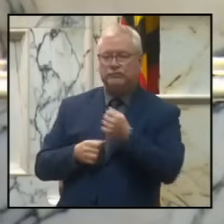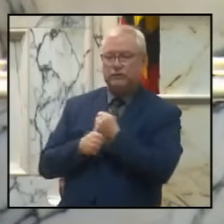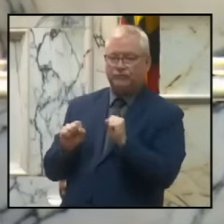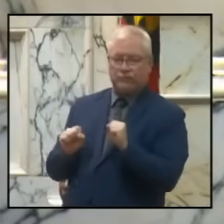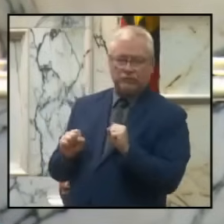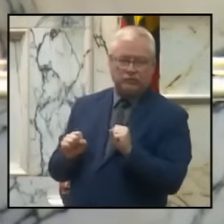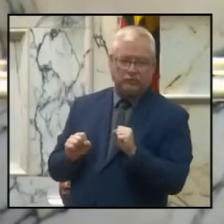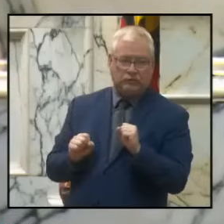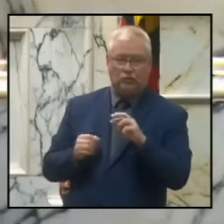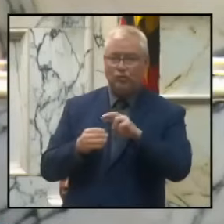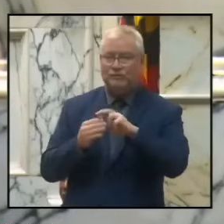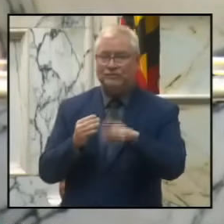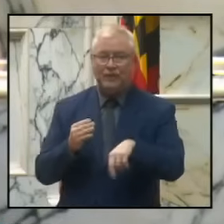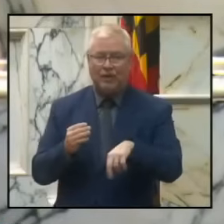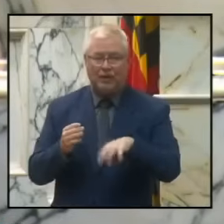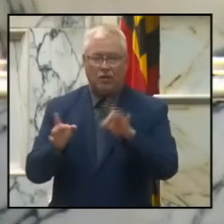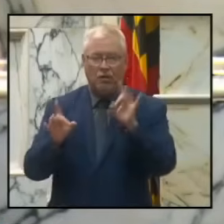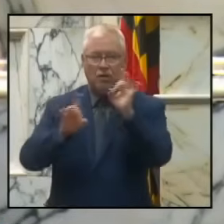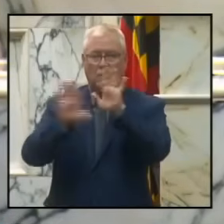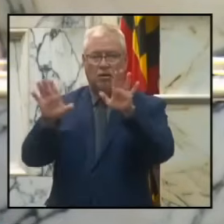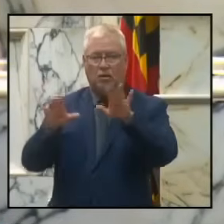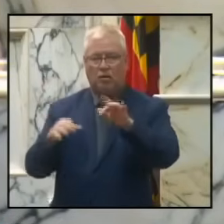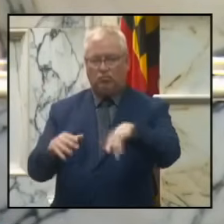journey in the pitch of the dark.